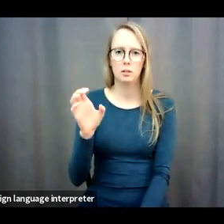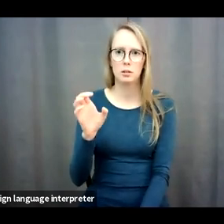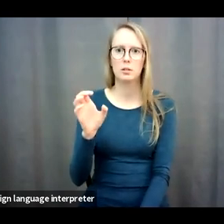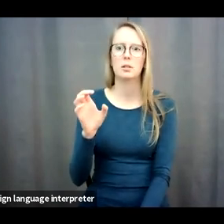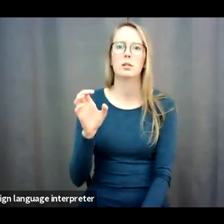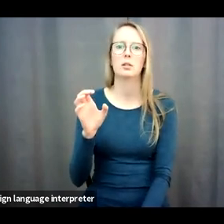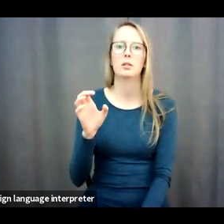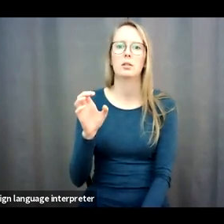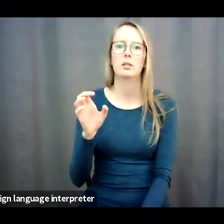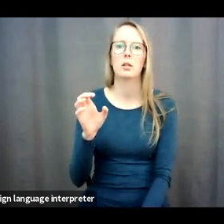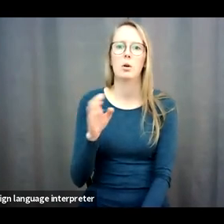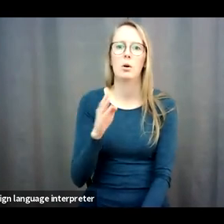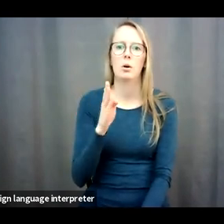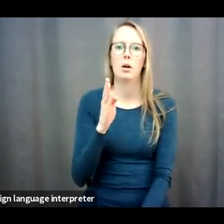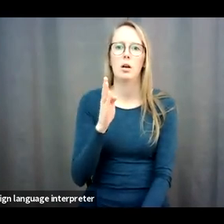And